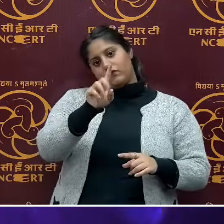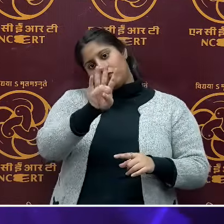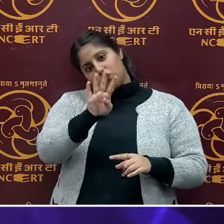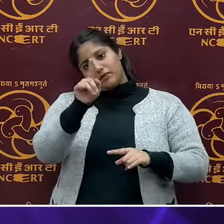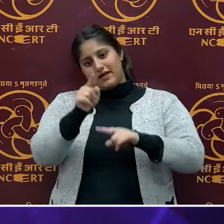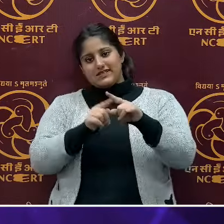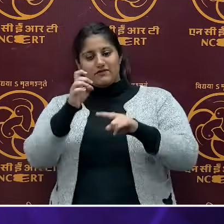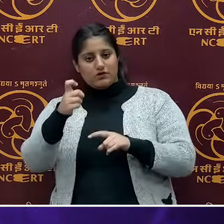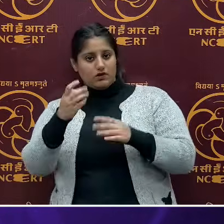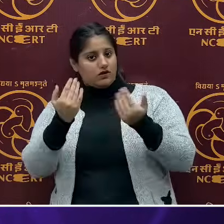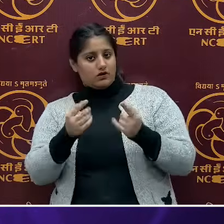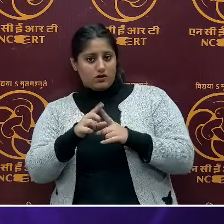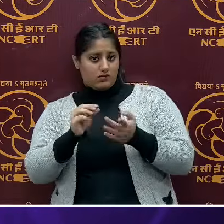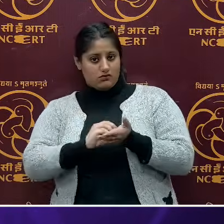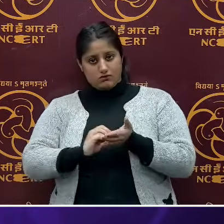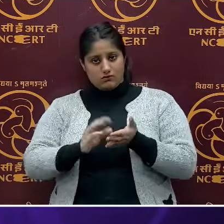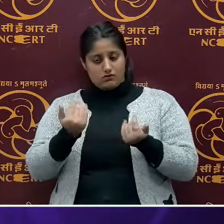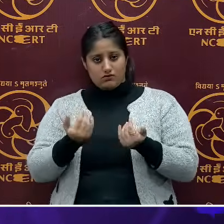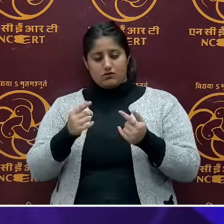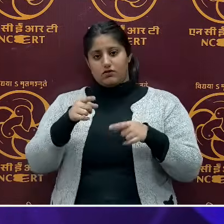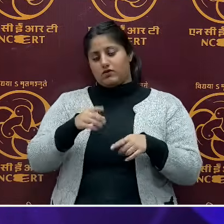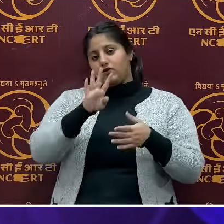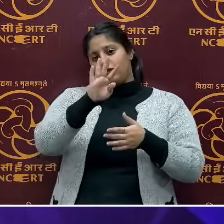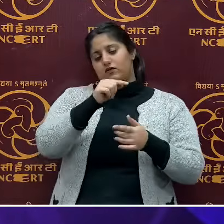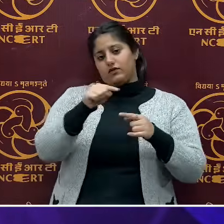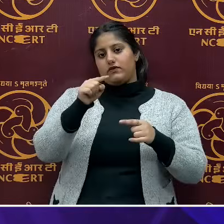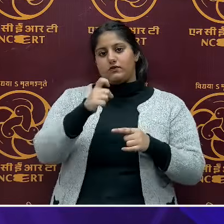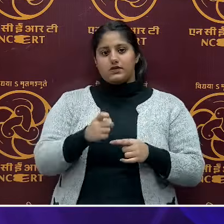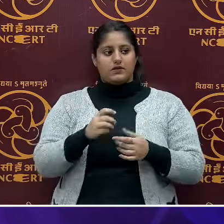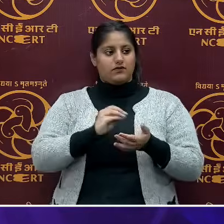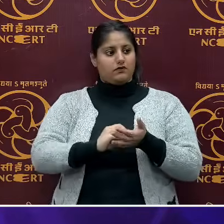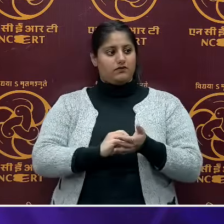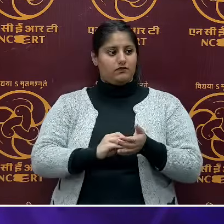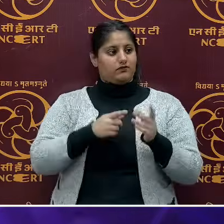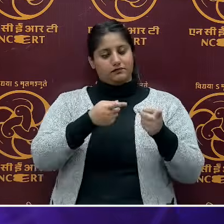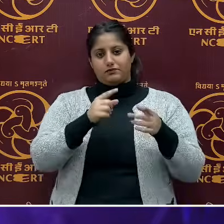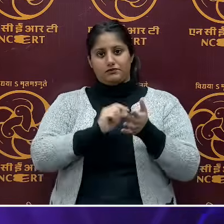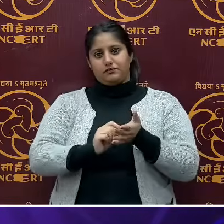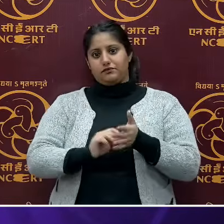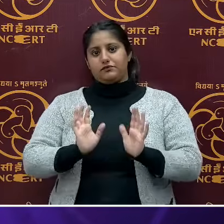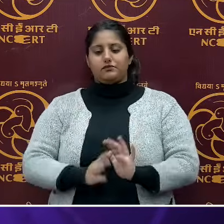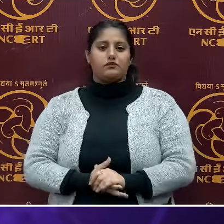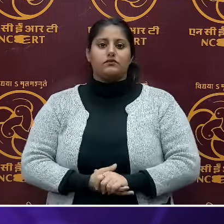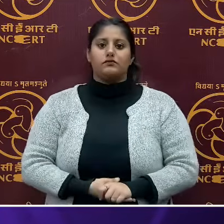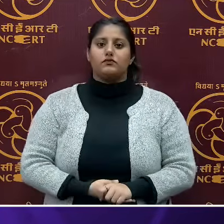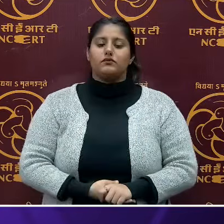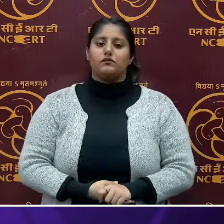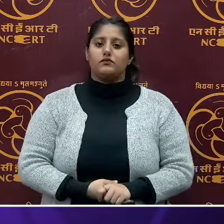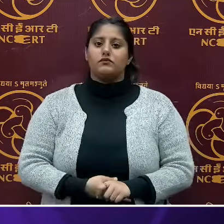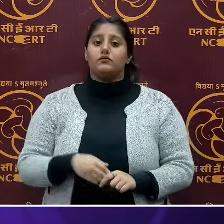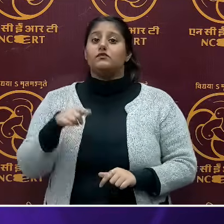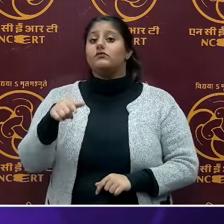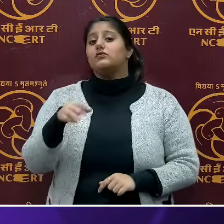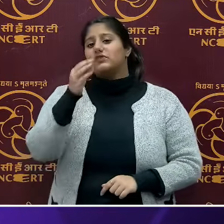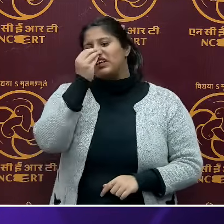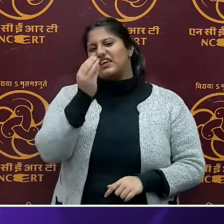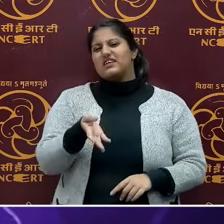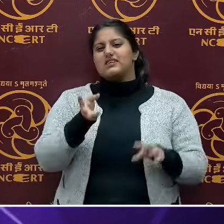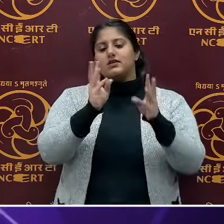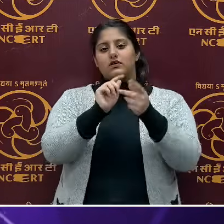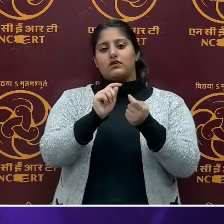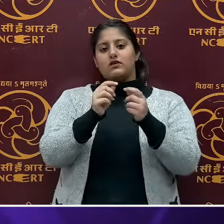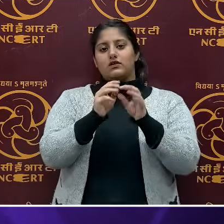Right. So I can write this as 4 by 7. This can be easily converted